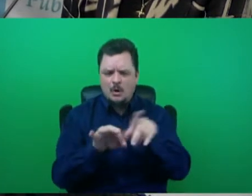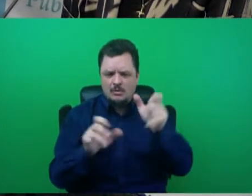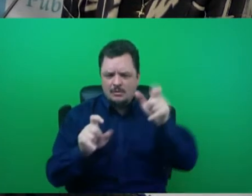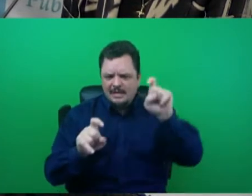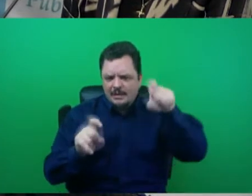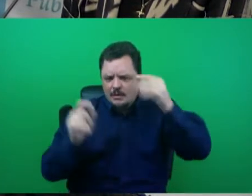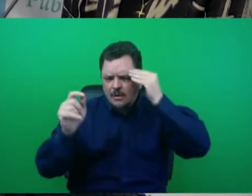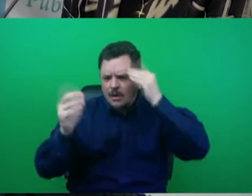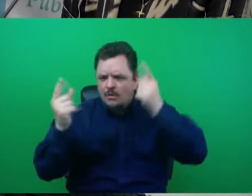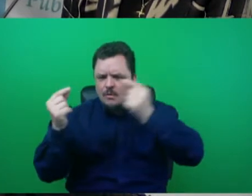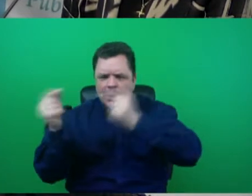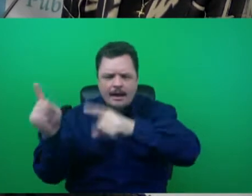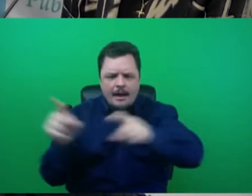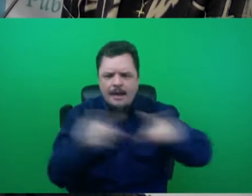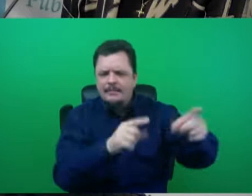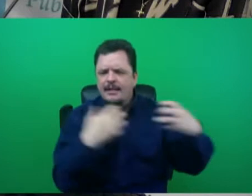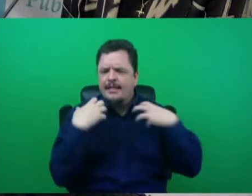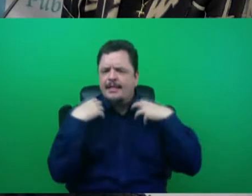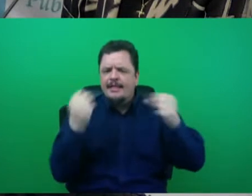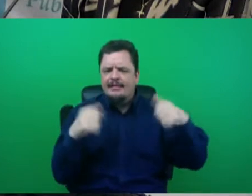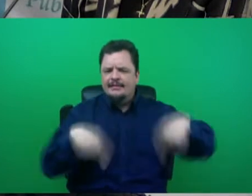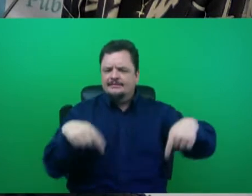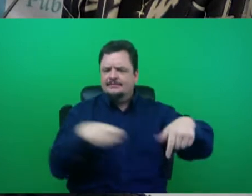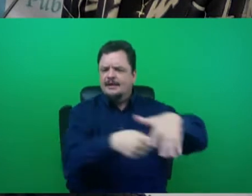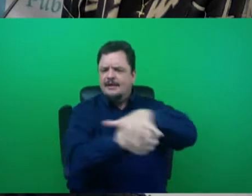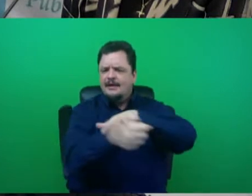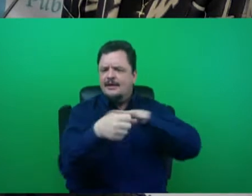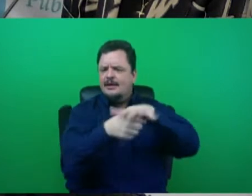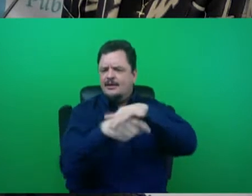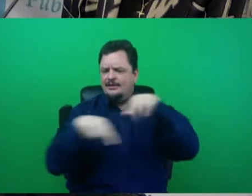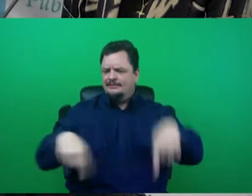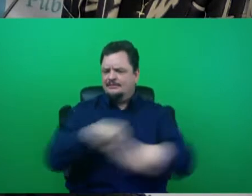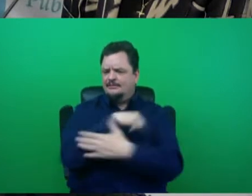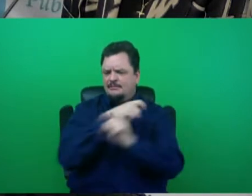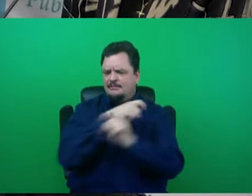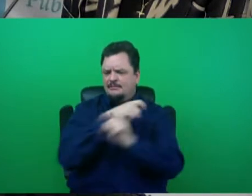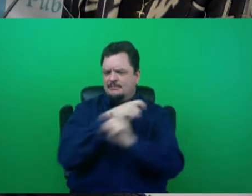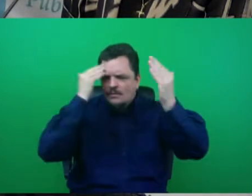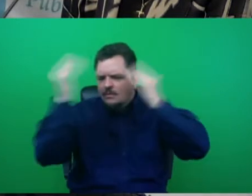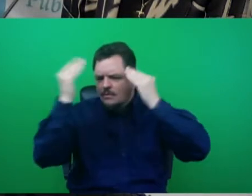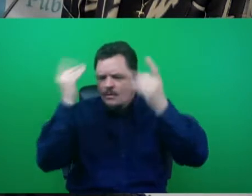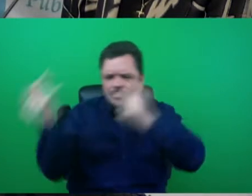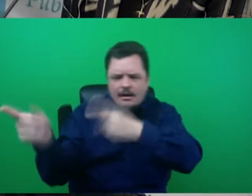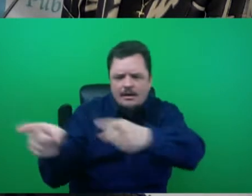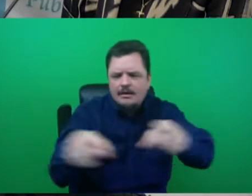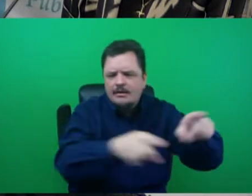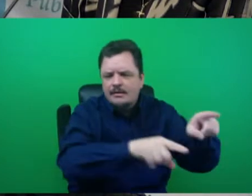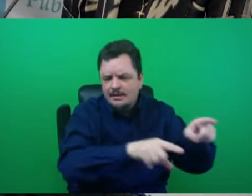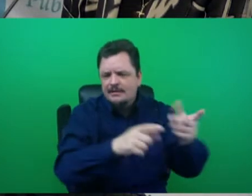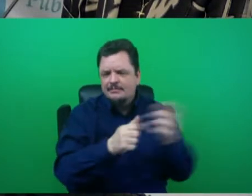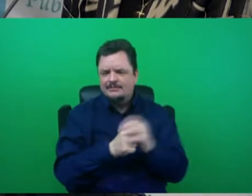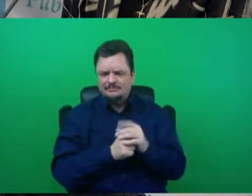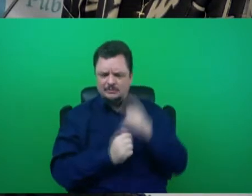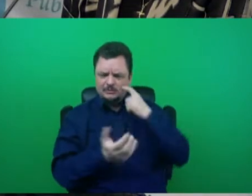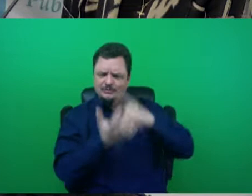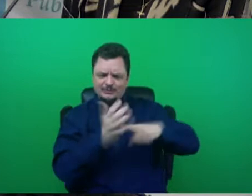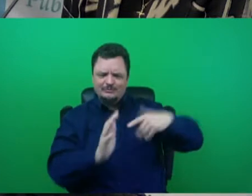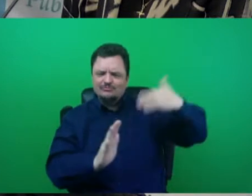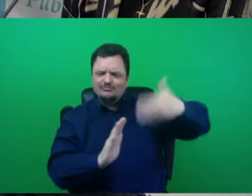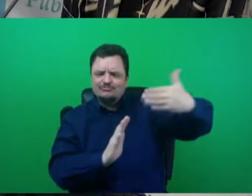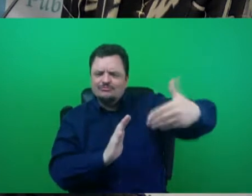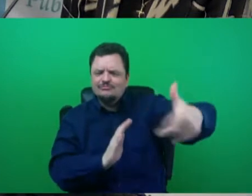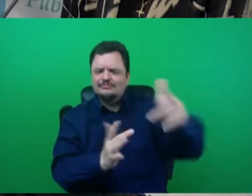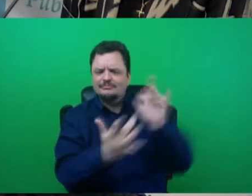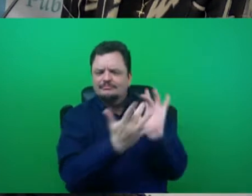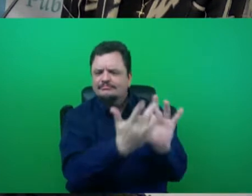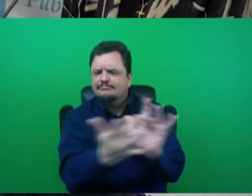what you have done. And secondly, be in frequent contact and support of our public health director.